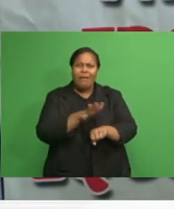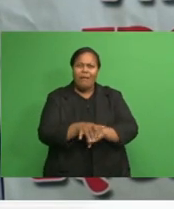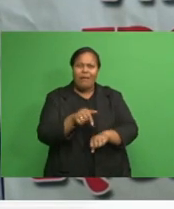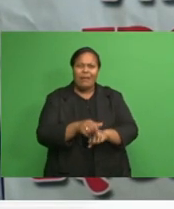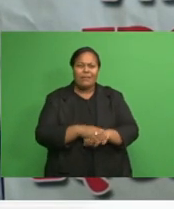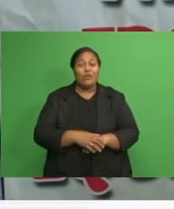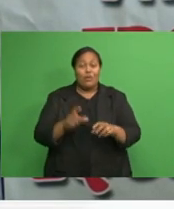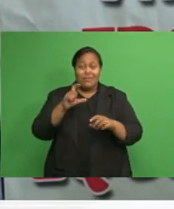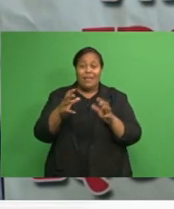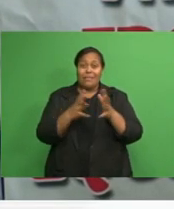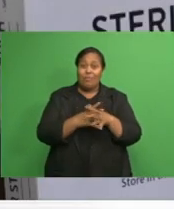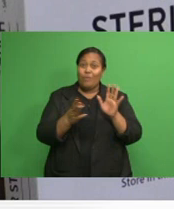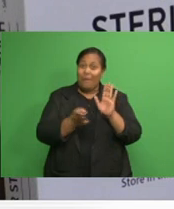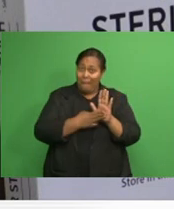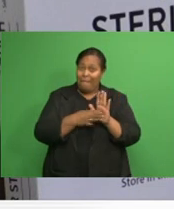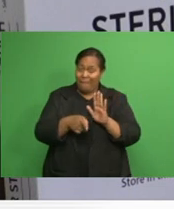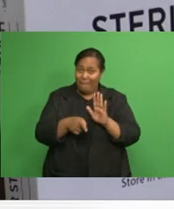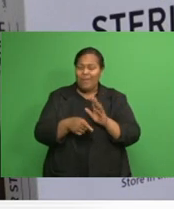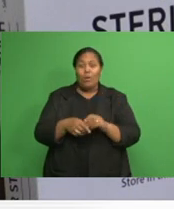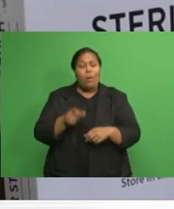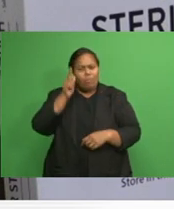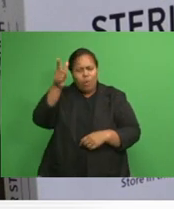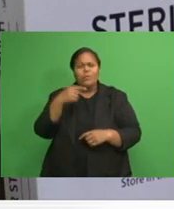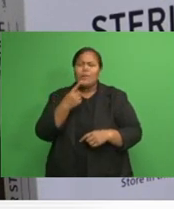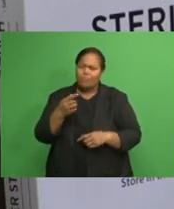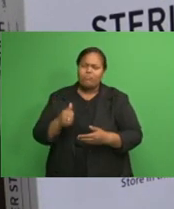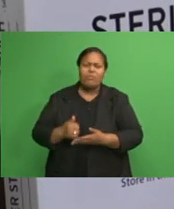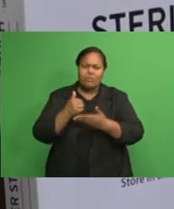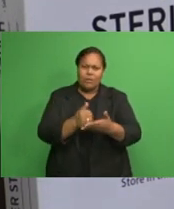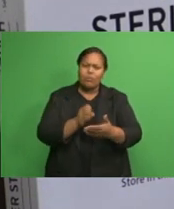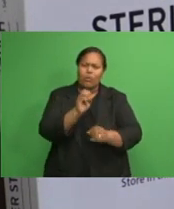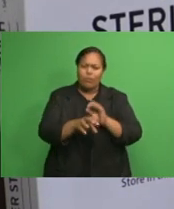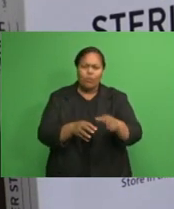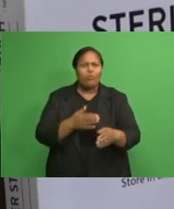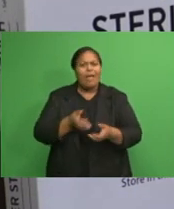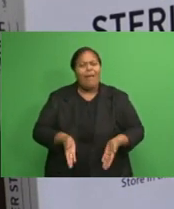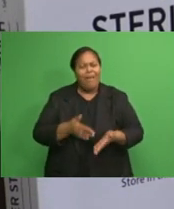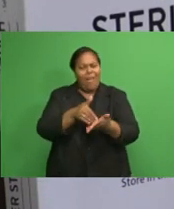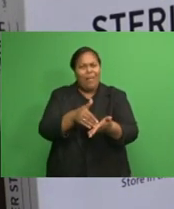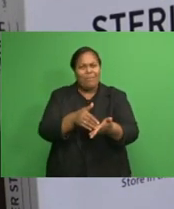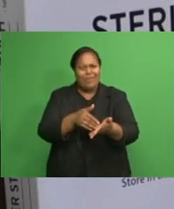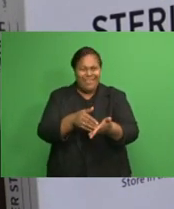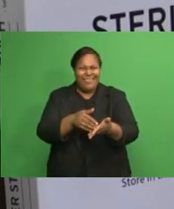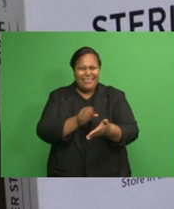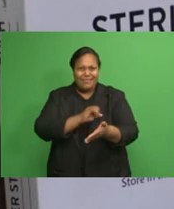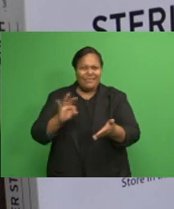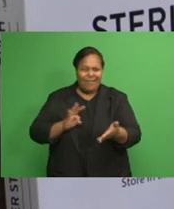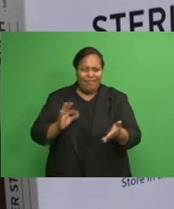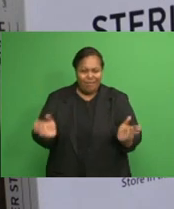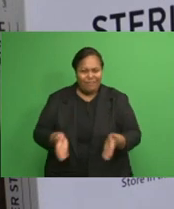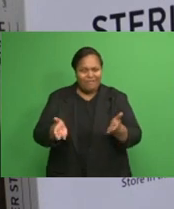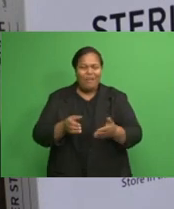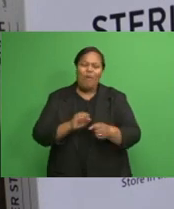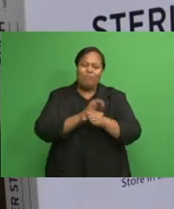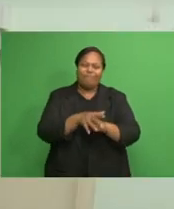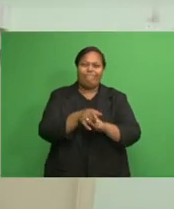Memorial Hospital says the assistance will contribute to the security of work for health officials in combating and containing the